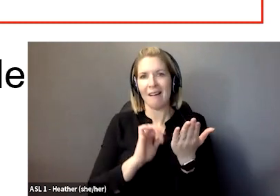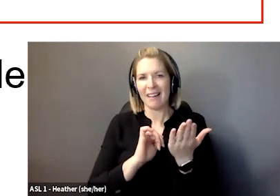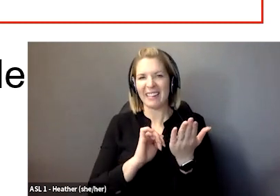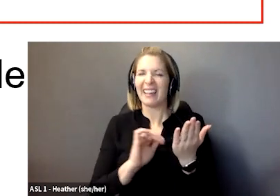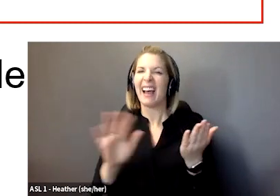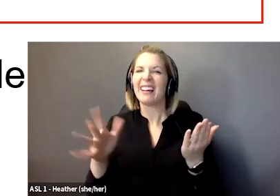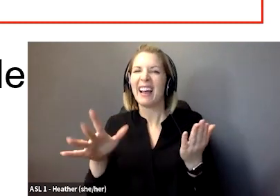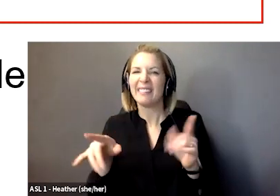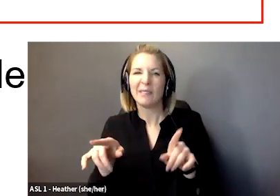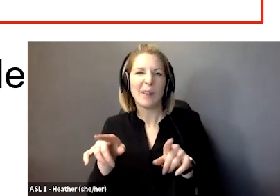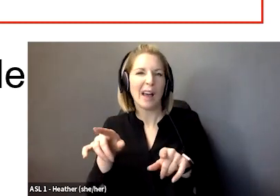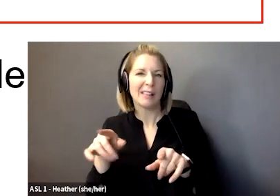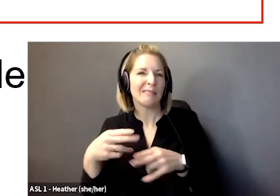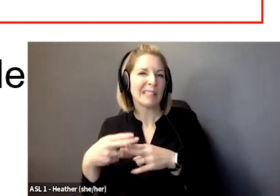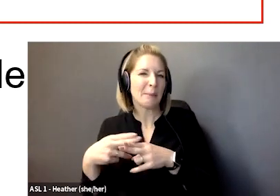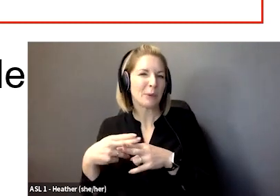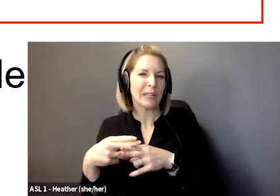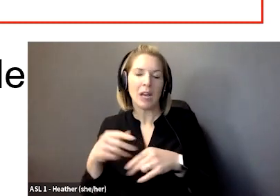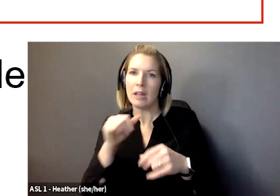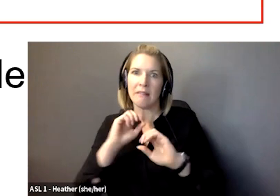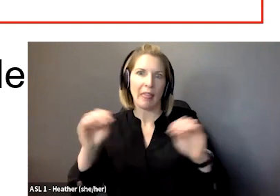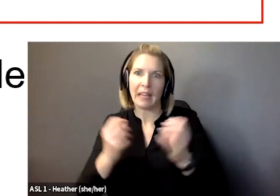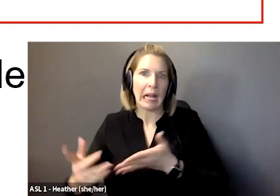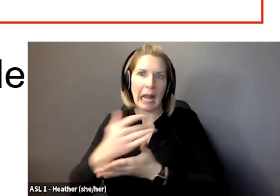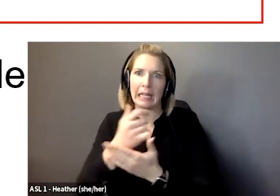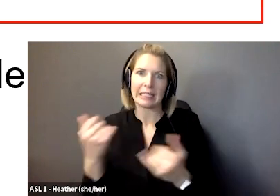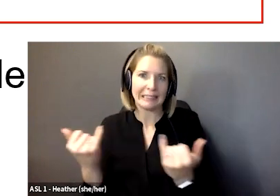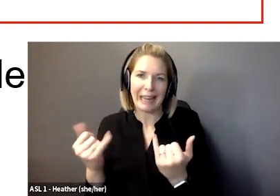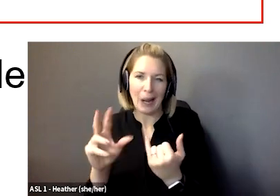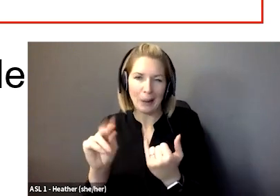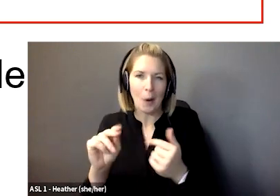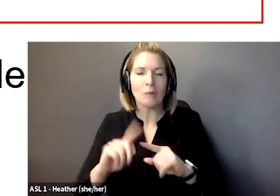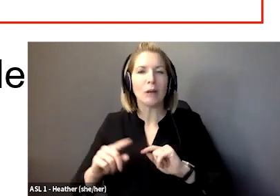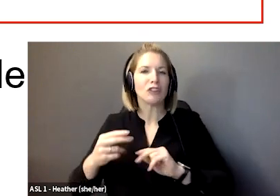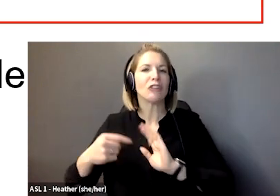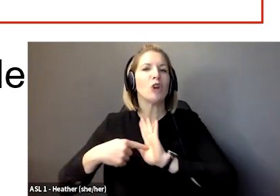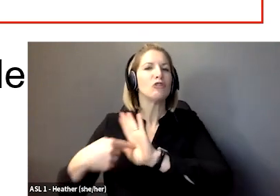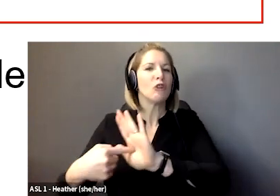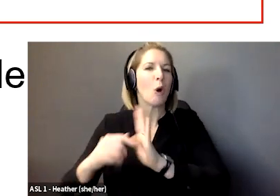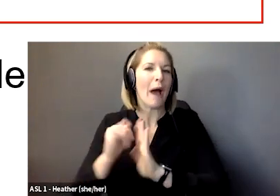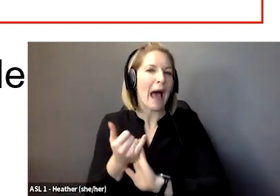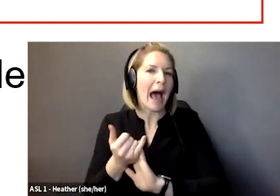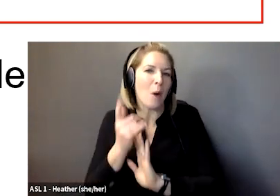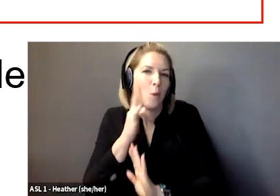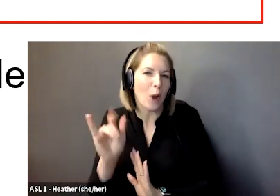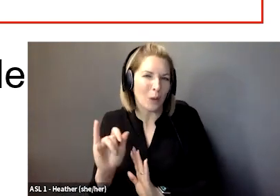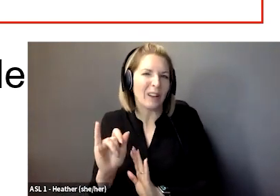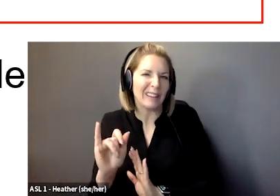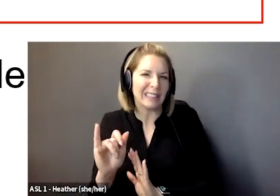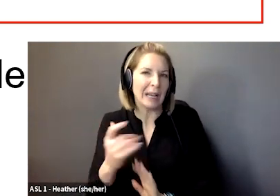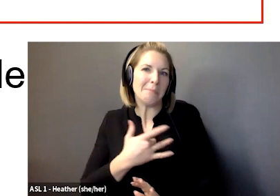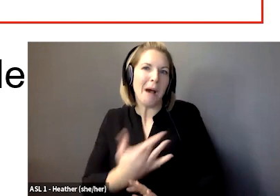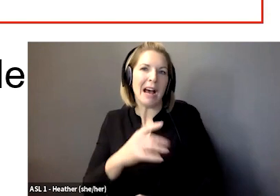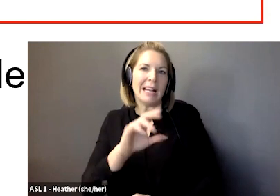of the Delphi survey. And so no real data is being collected. We're not capturing anything that we're going to incorporate in the research. It's just to give you a sense of how we